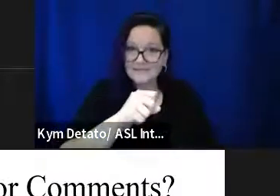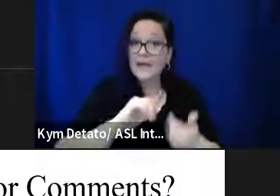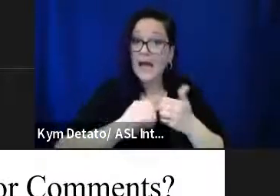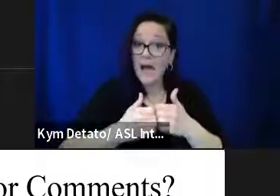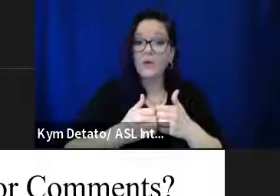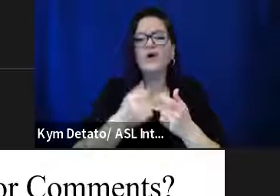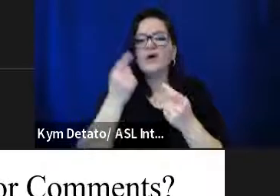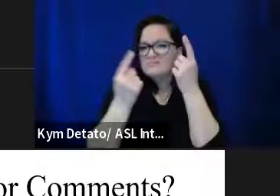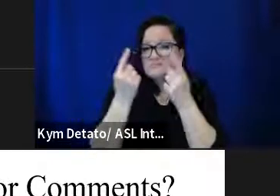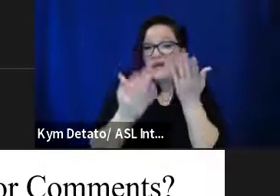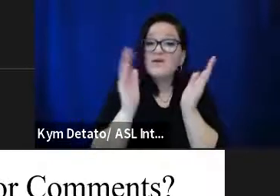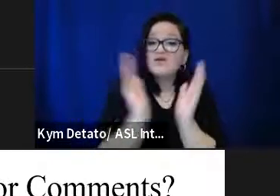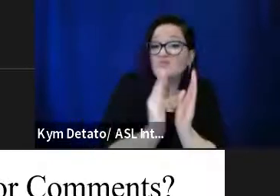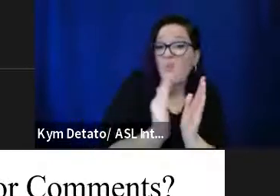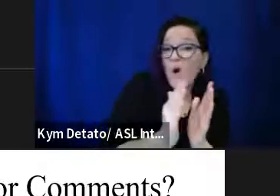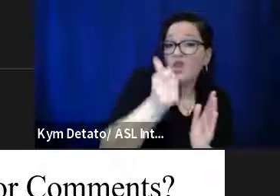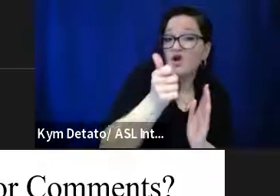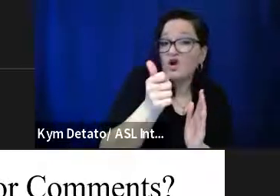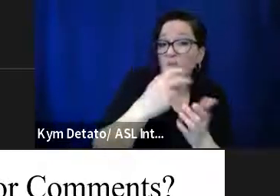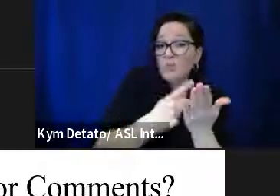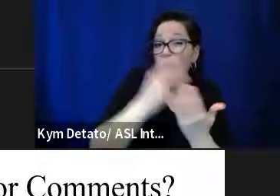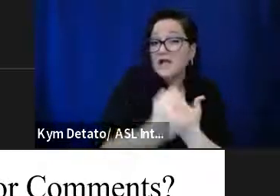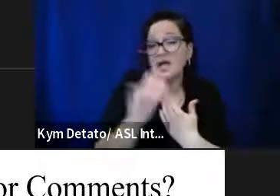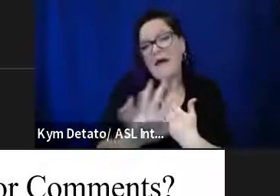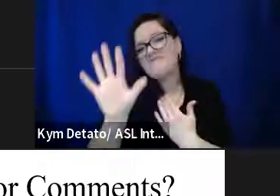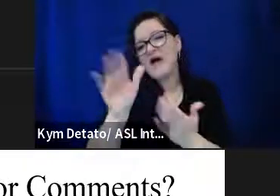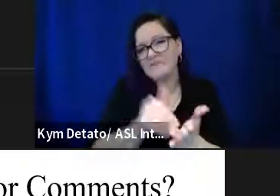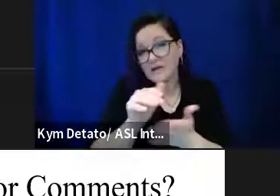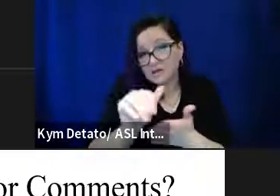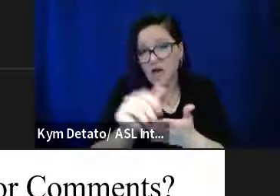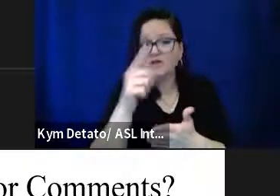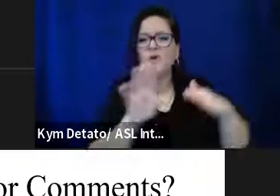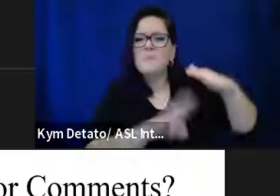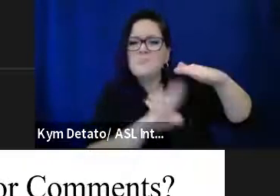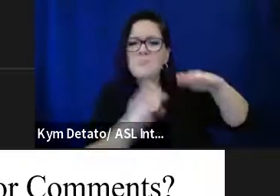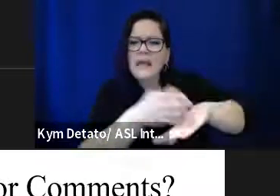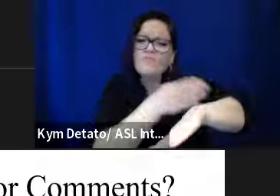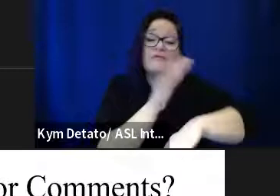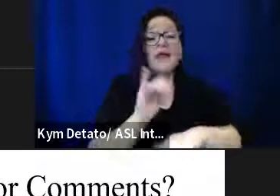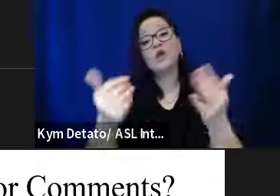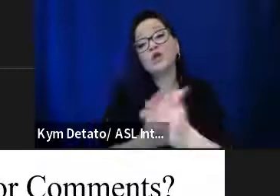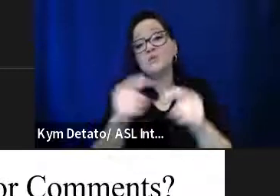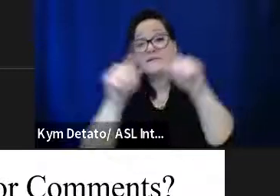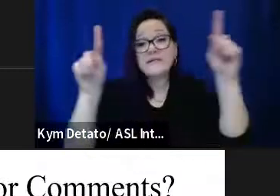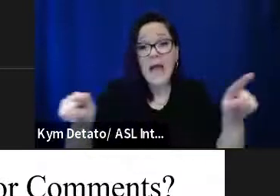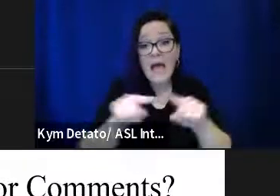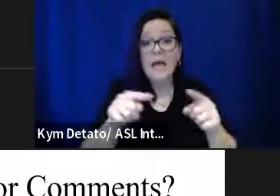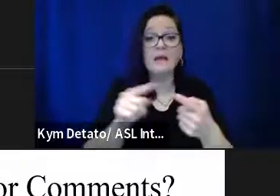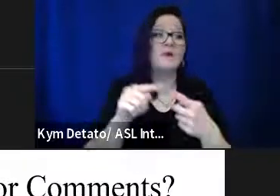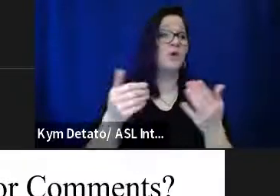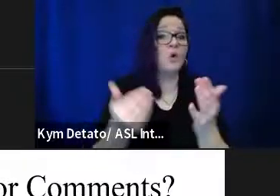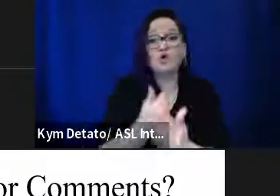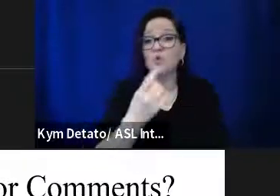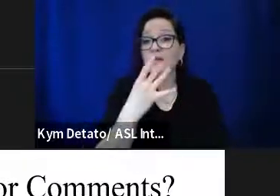a smaller project of around $5,000 to do some kind of basic improvement, like a new sign or a lighting